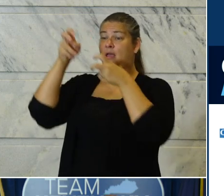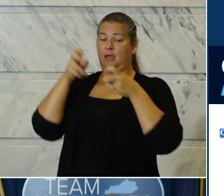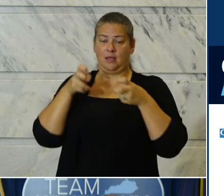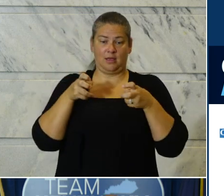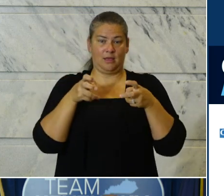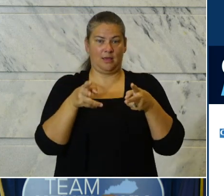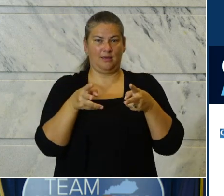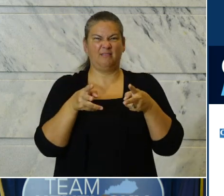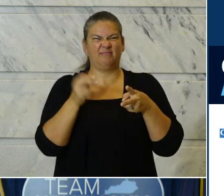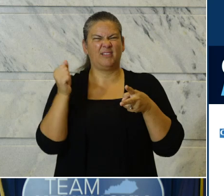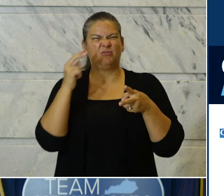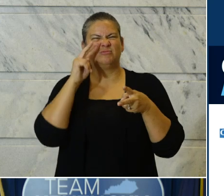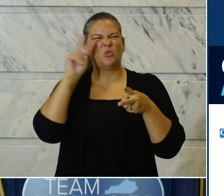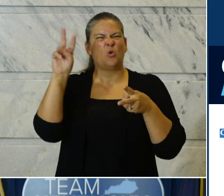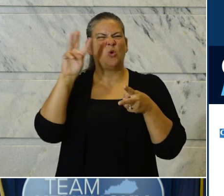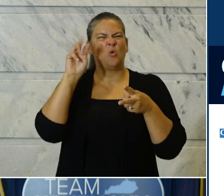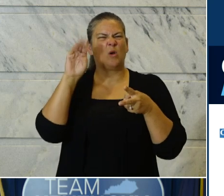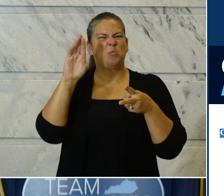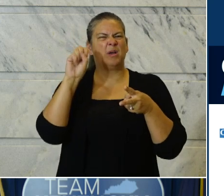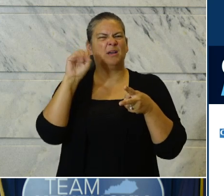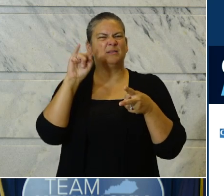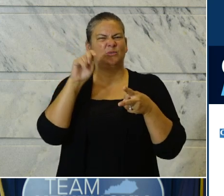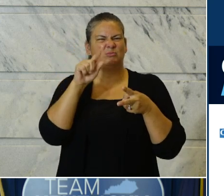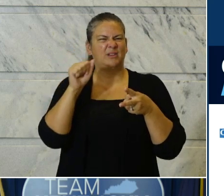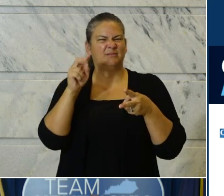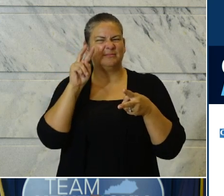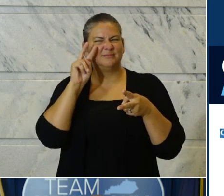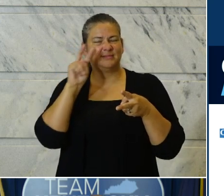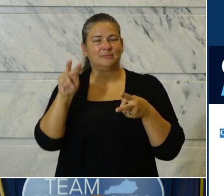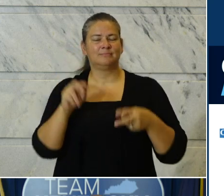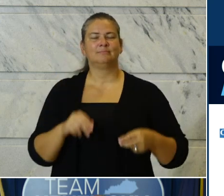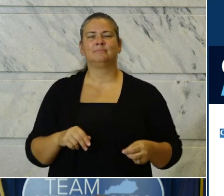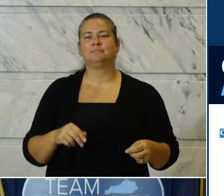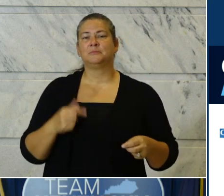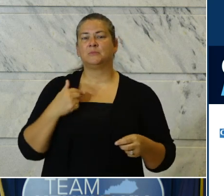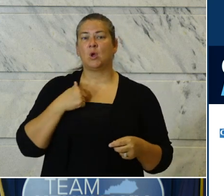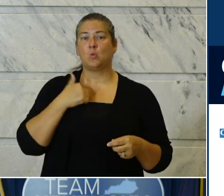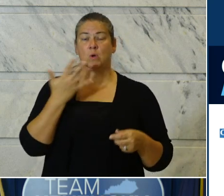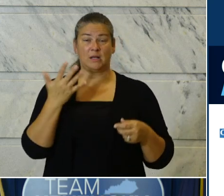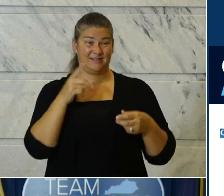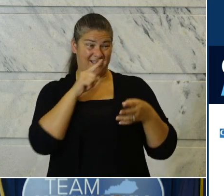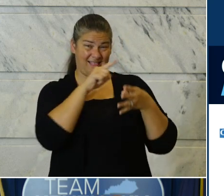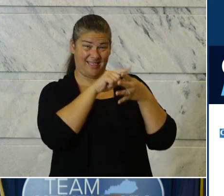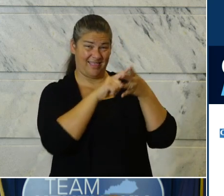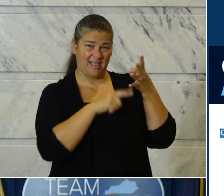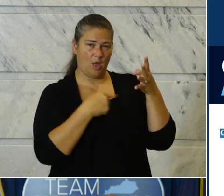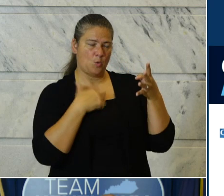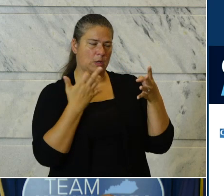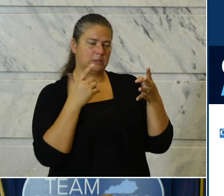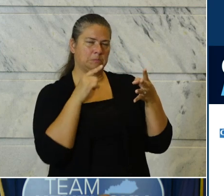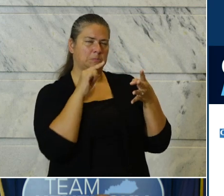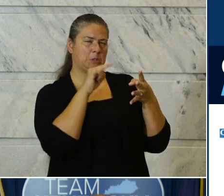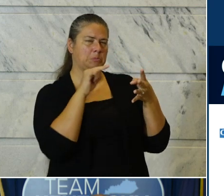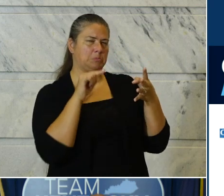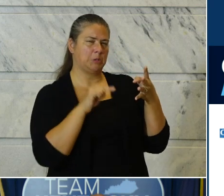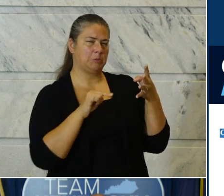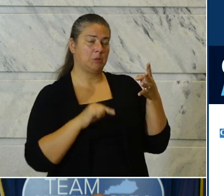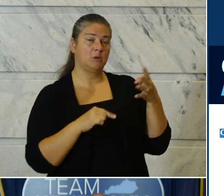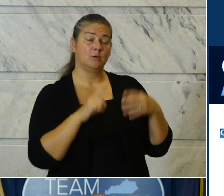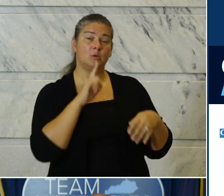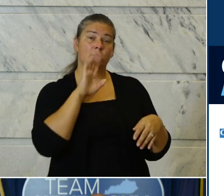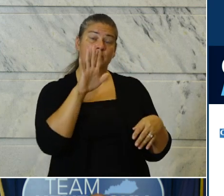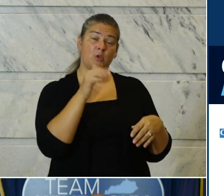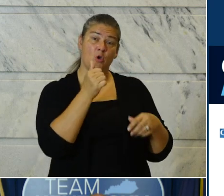find the document right on their website. I want to make a few points off of this. The first thing is all of these documents are